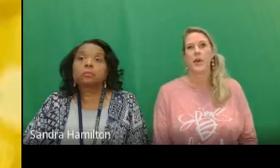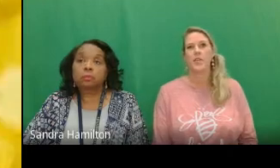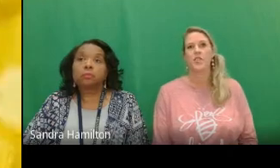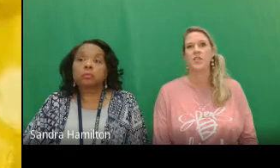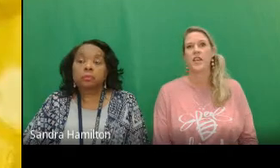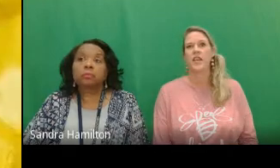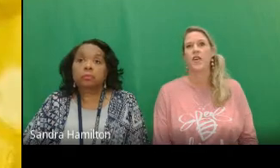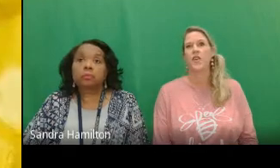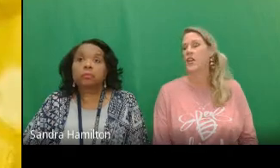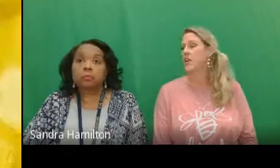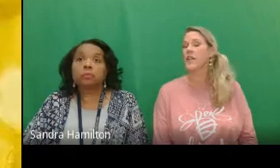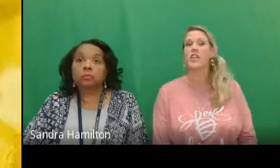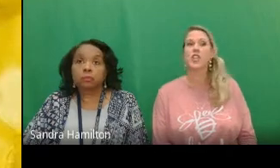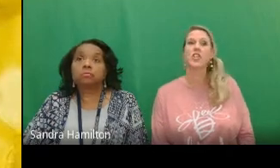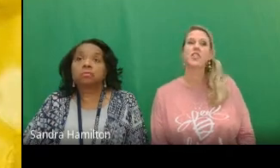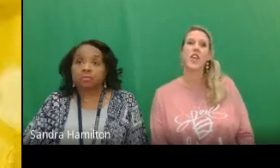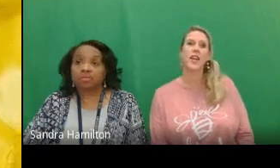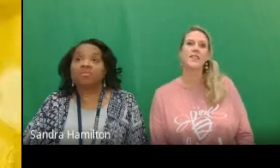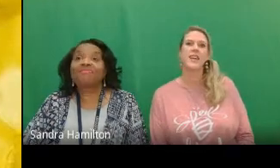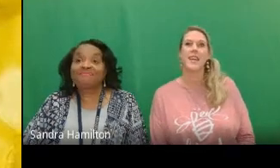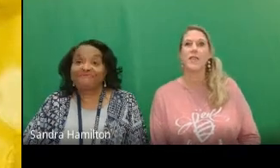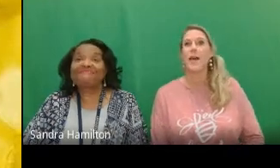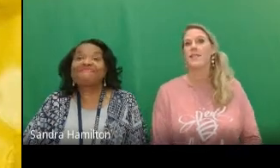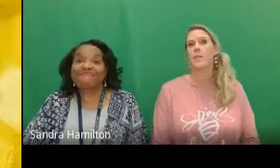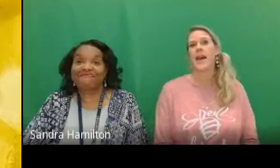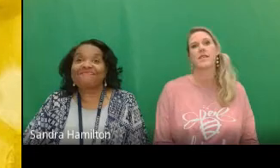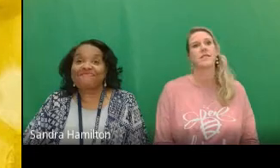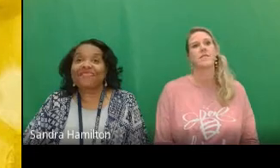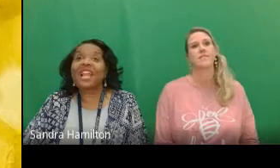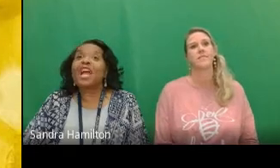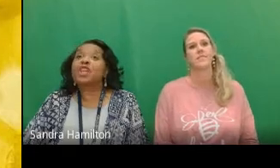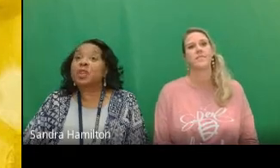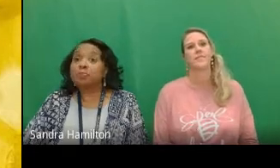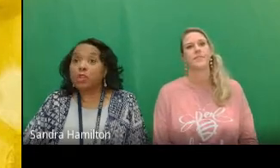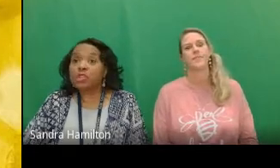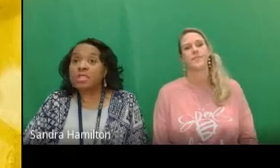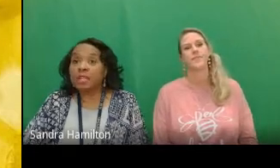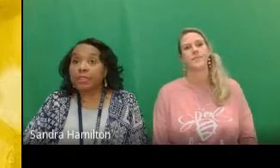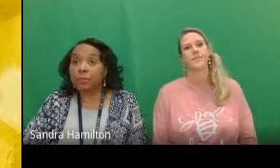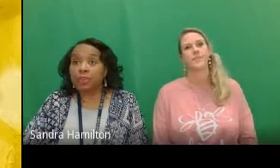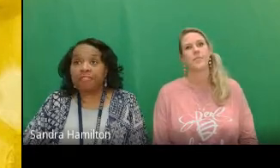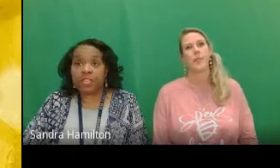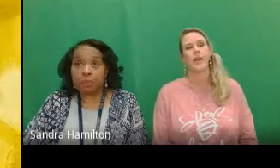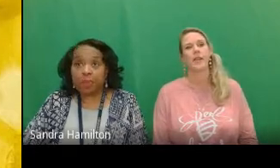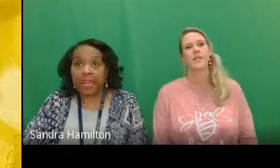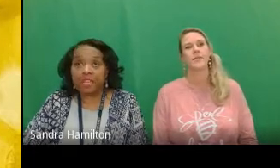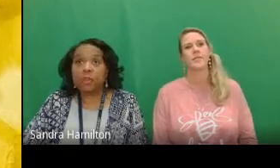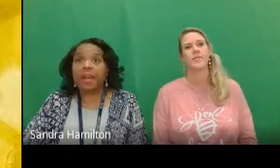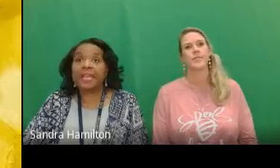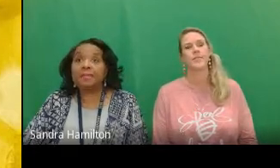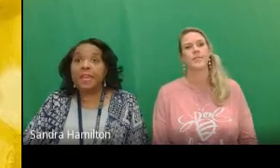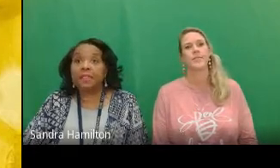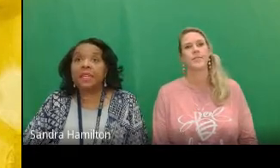Facebook page. They're selling Collier gear like shirts, jackets, and even mask packs. You can purchase through their Facebook